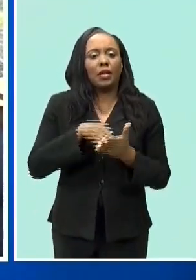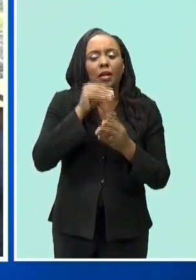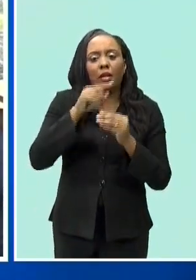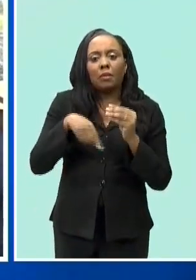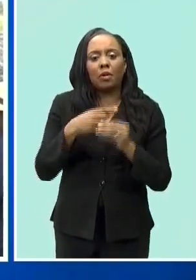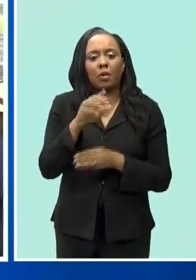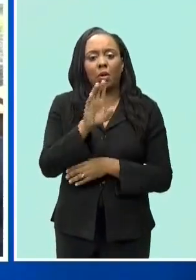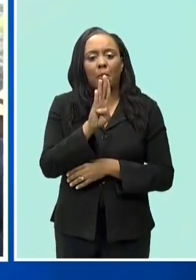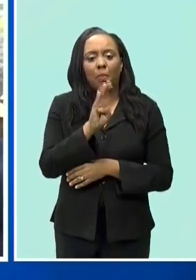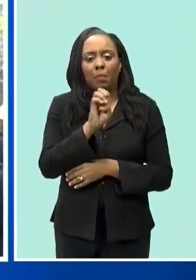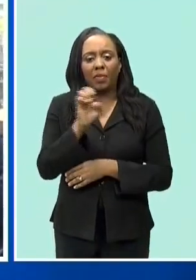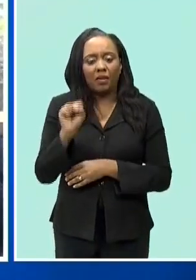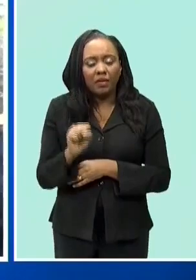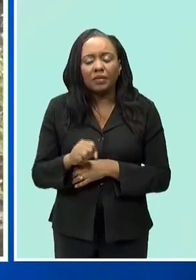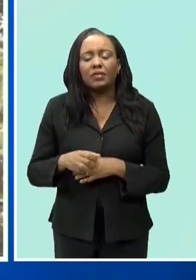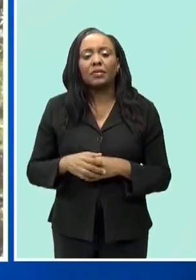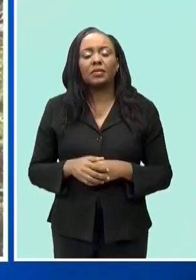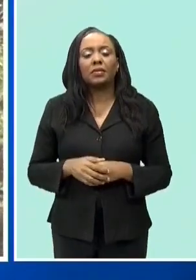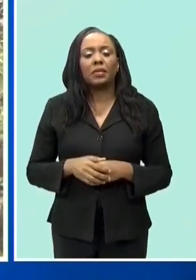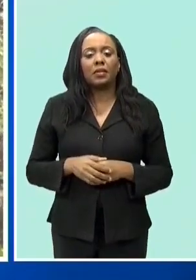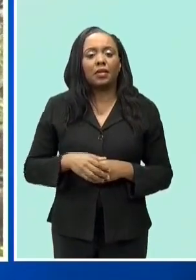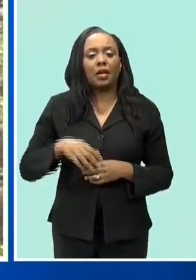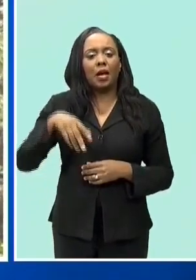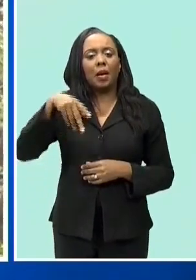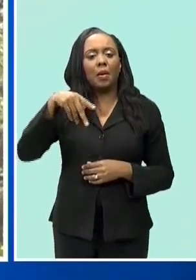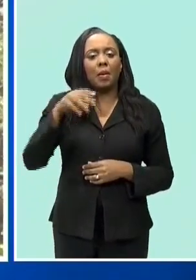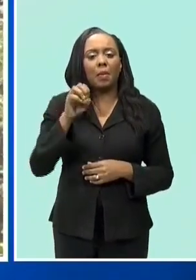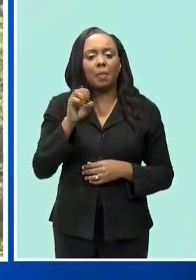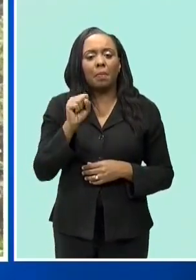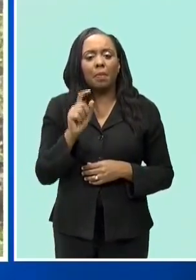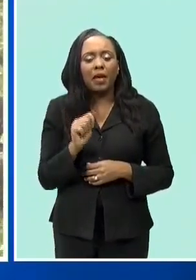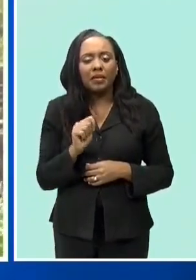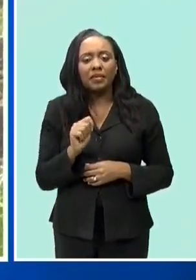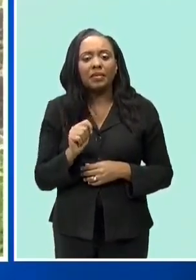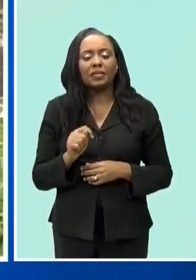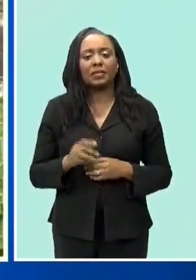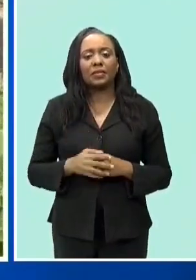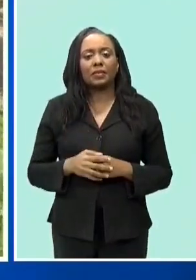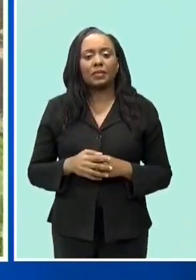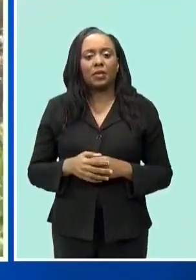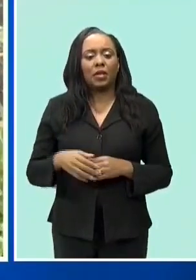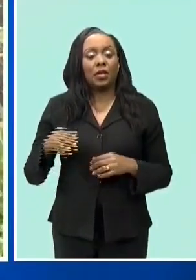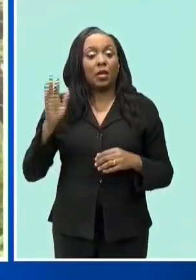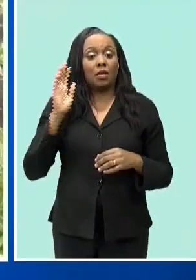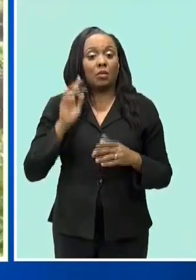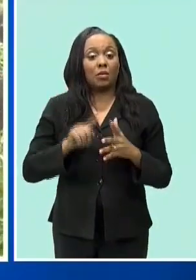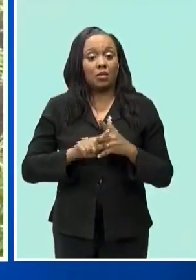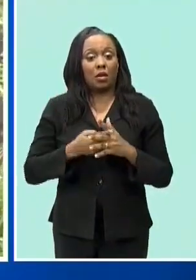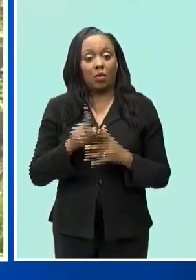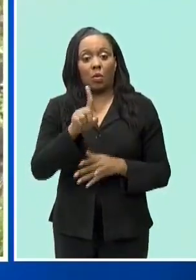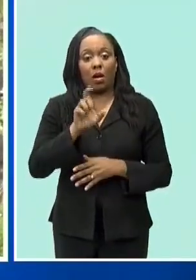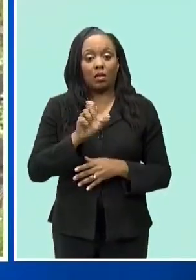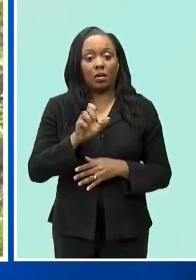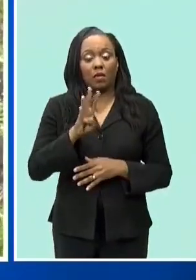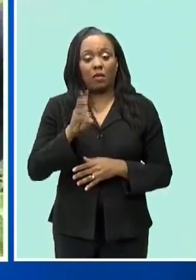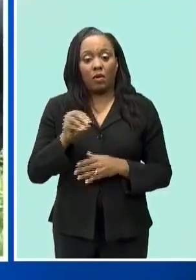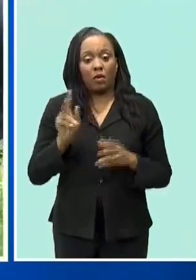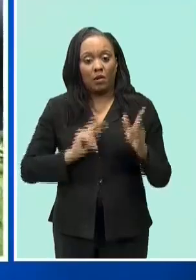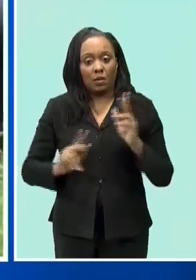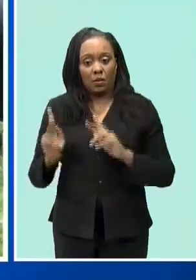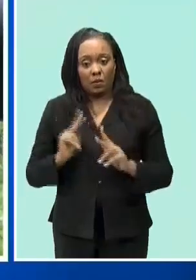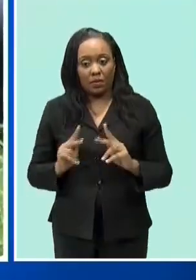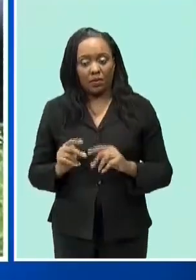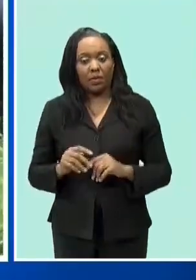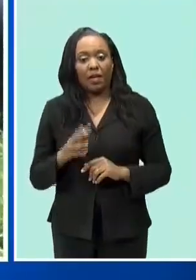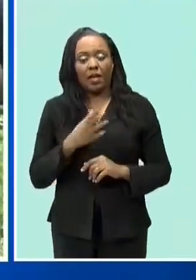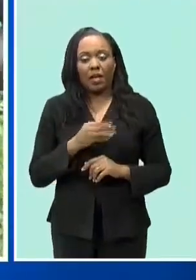pest and disease management. The first cohort will involve training of 140 people, 35 of which are stationed